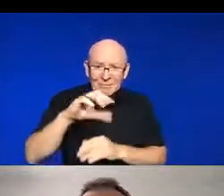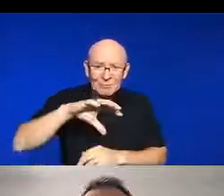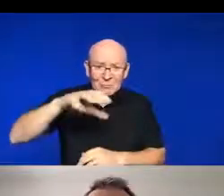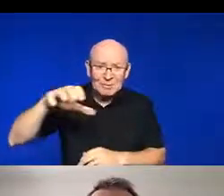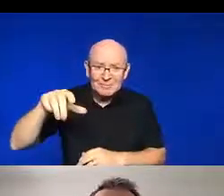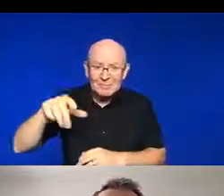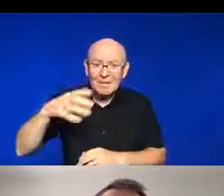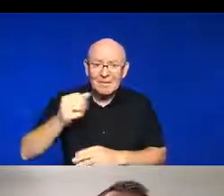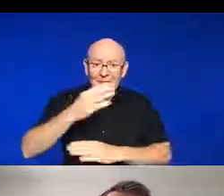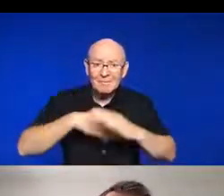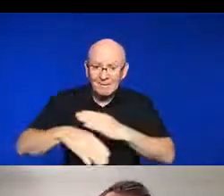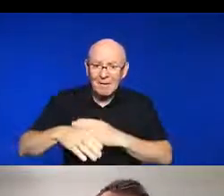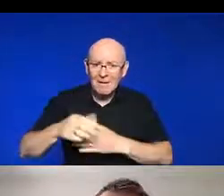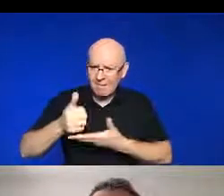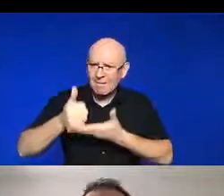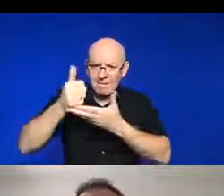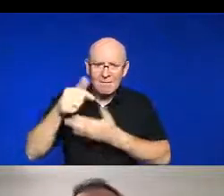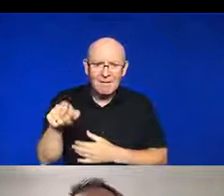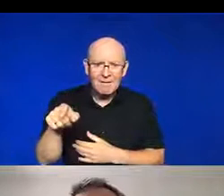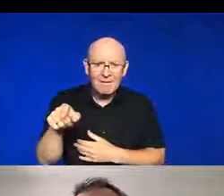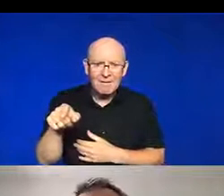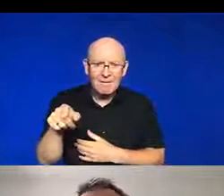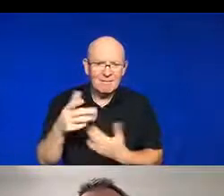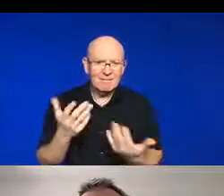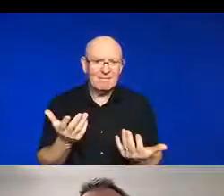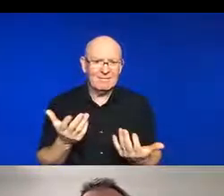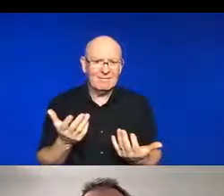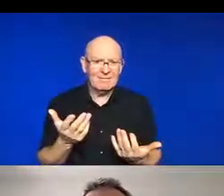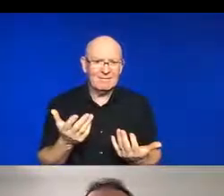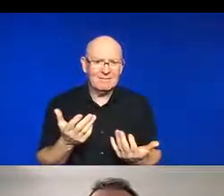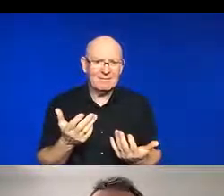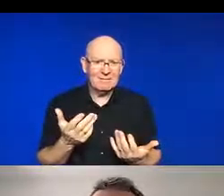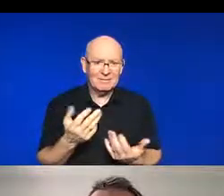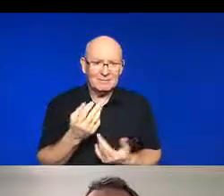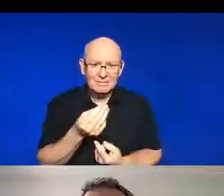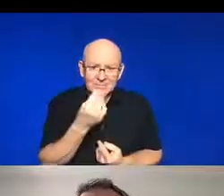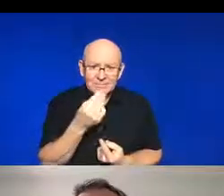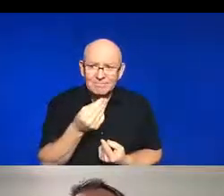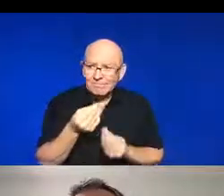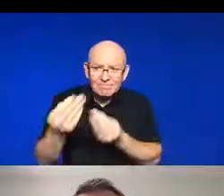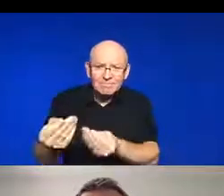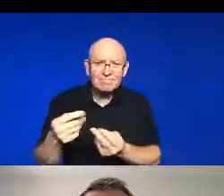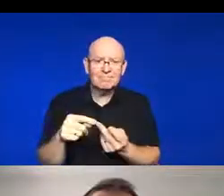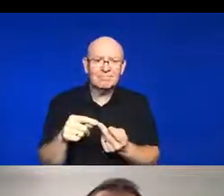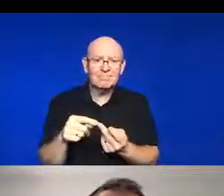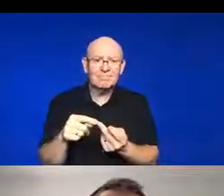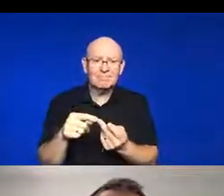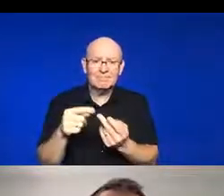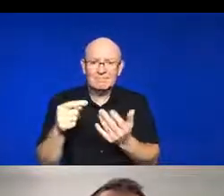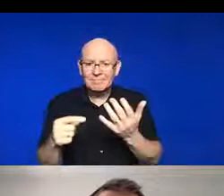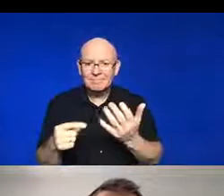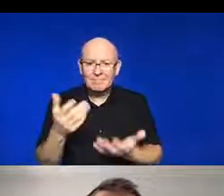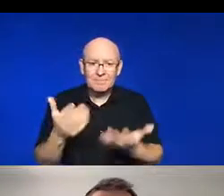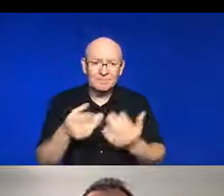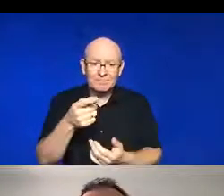with disabilities. But we have looked at measures that have been taken specifically to address persons with disability